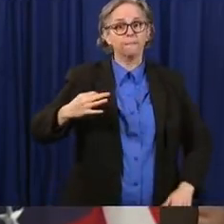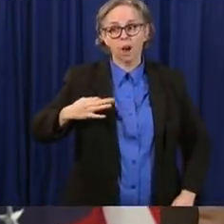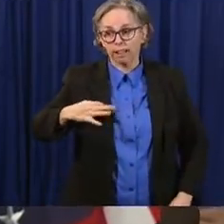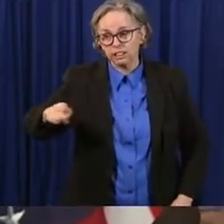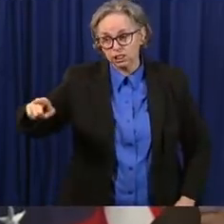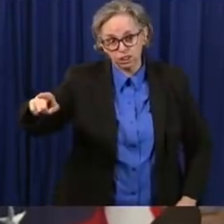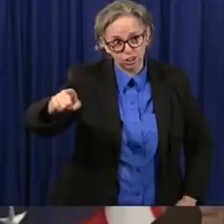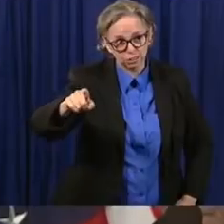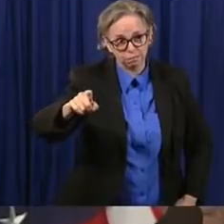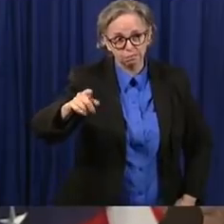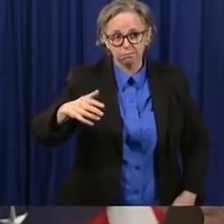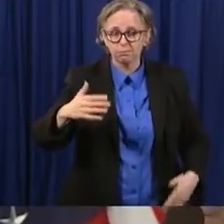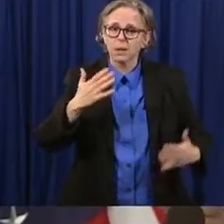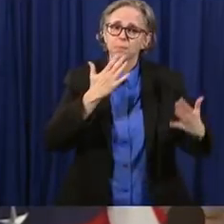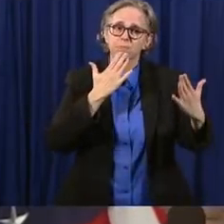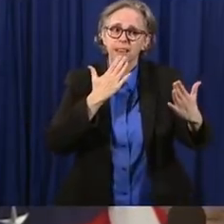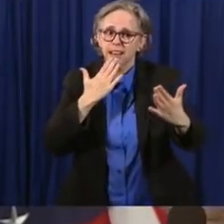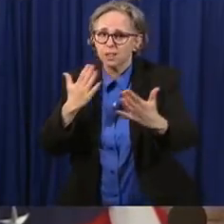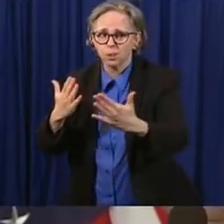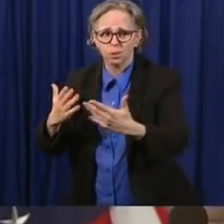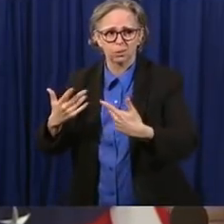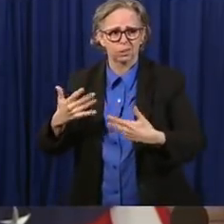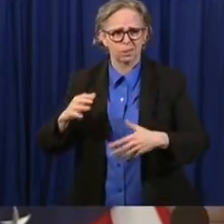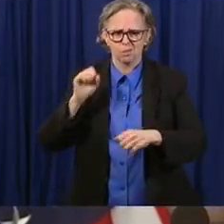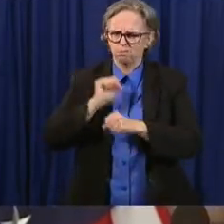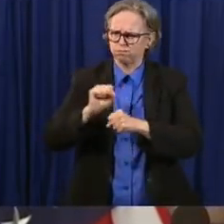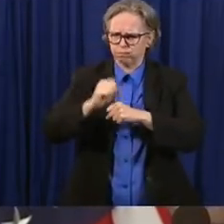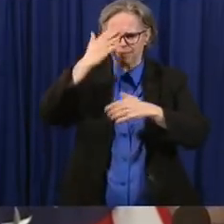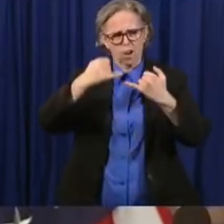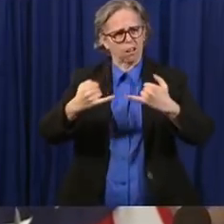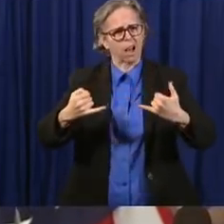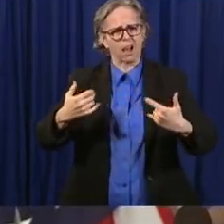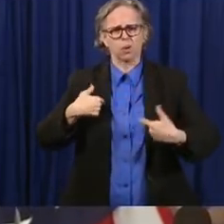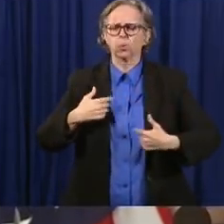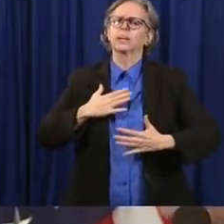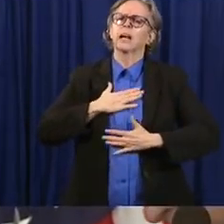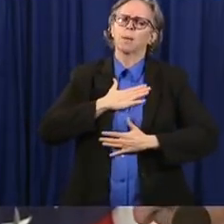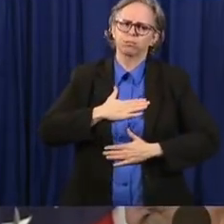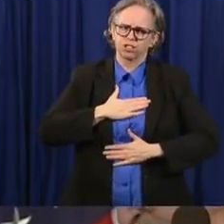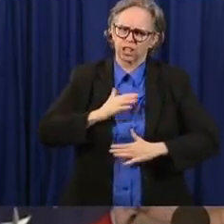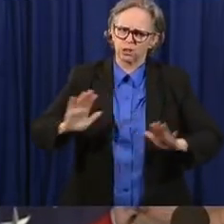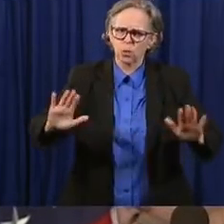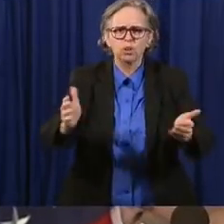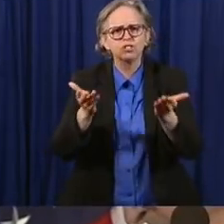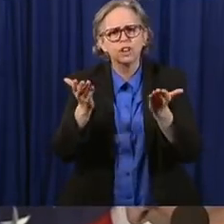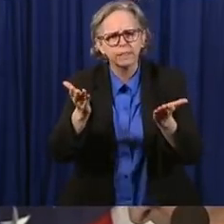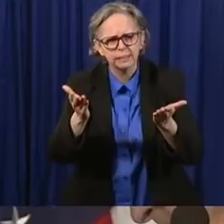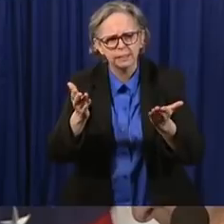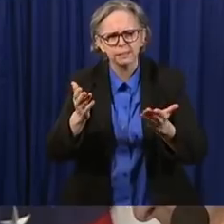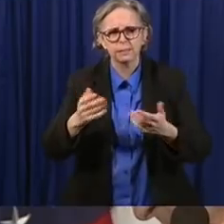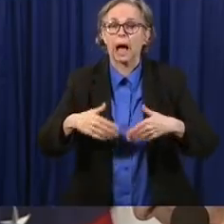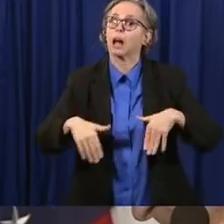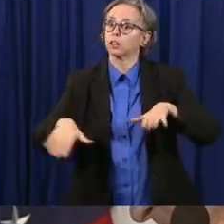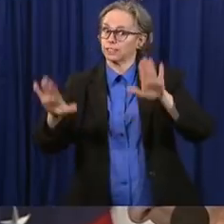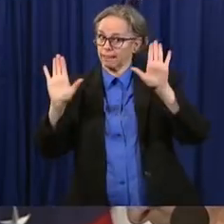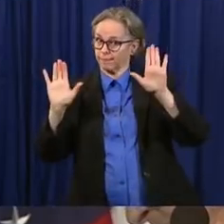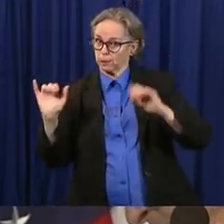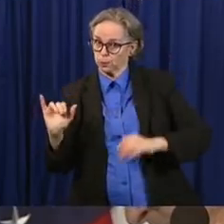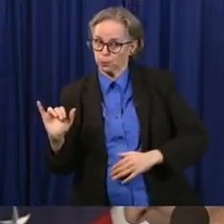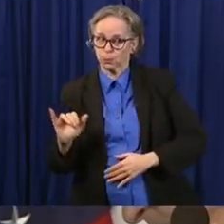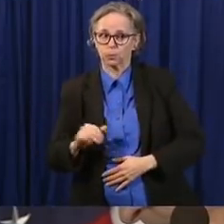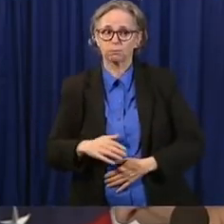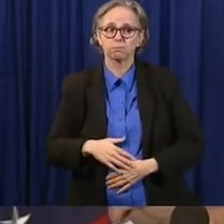fighting on the front lines. We appreciate your service and sacrifice to all the communities around this great